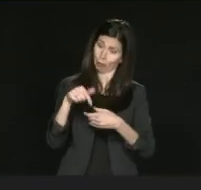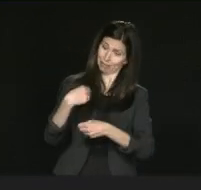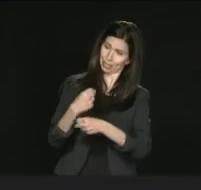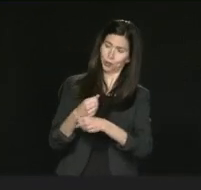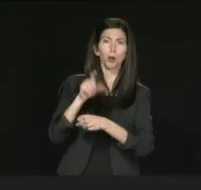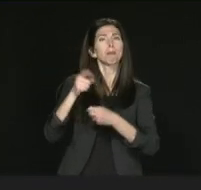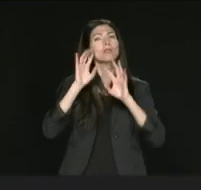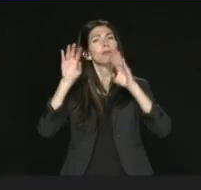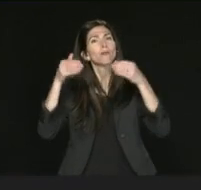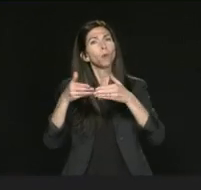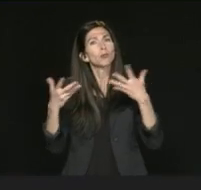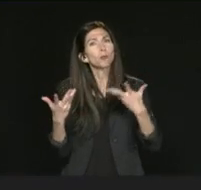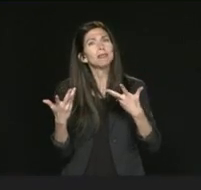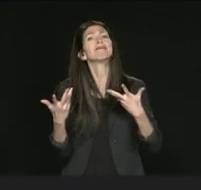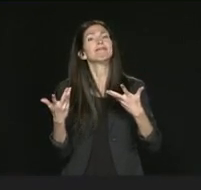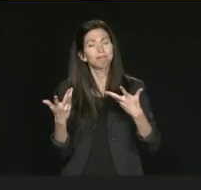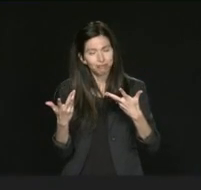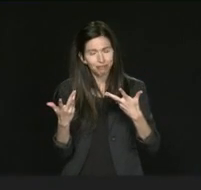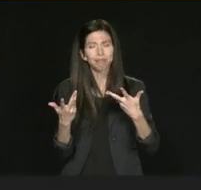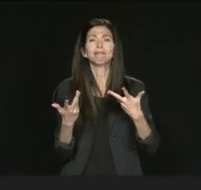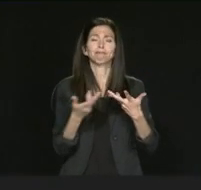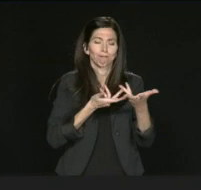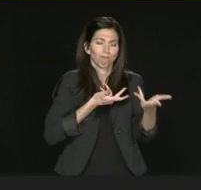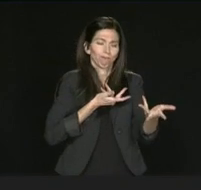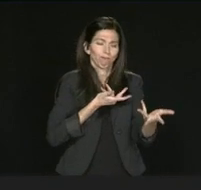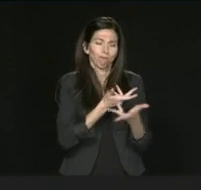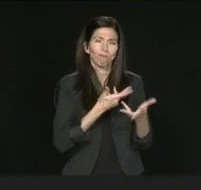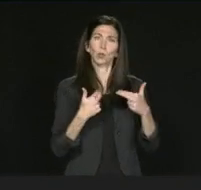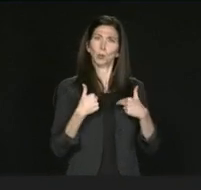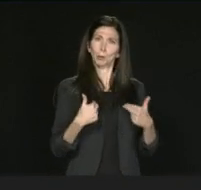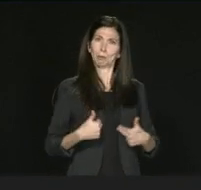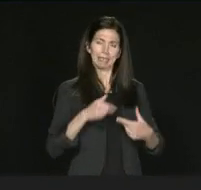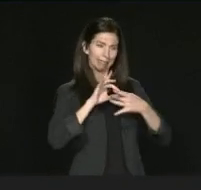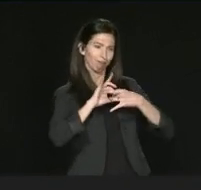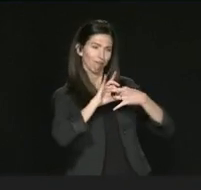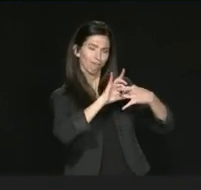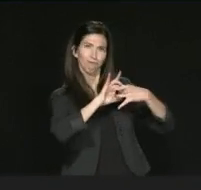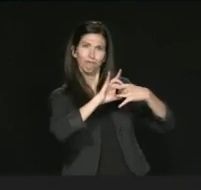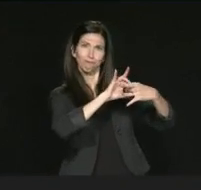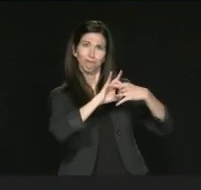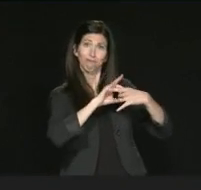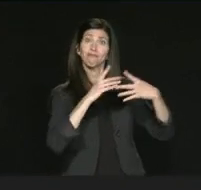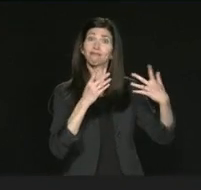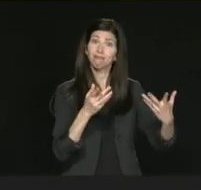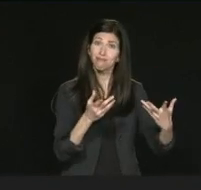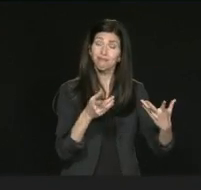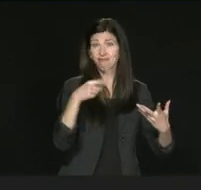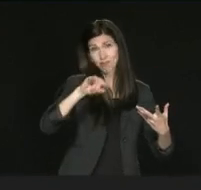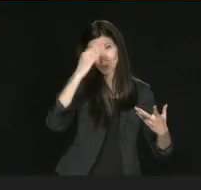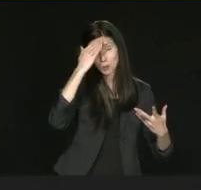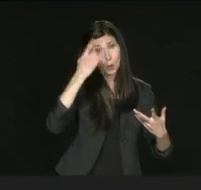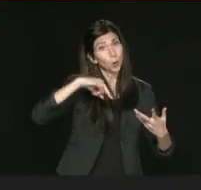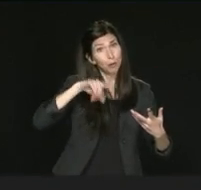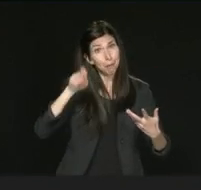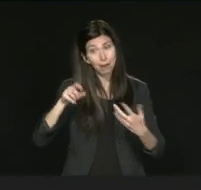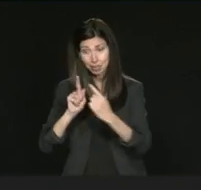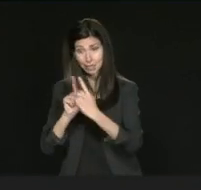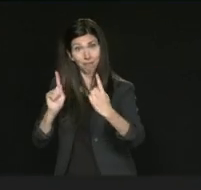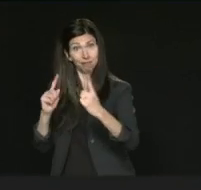We've said many times leading up to this week that while we're apart physically, there has never been a more important time to stay